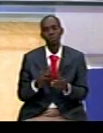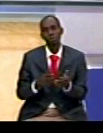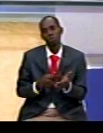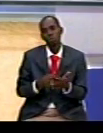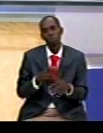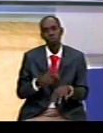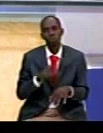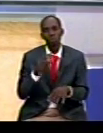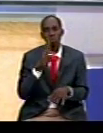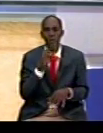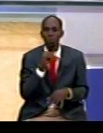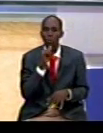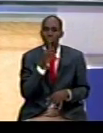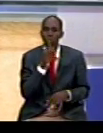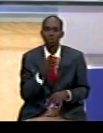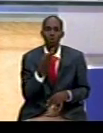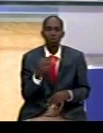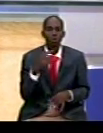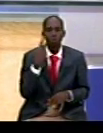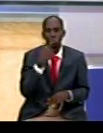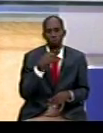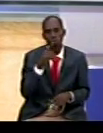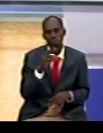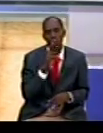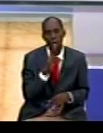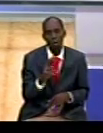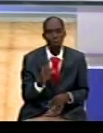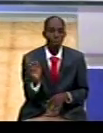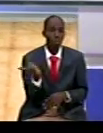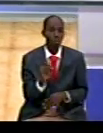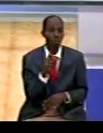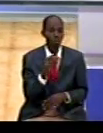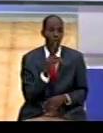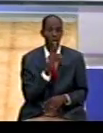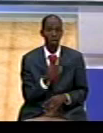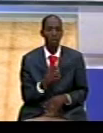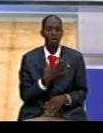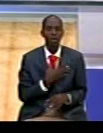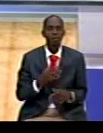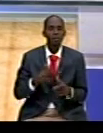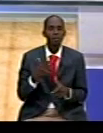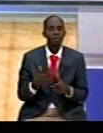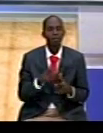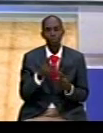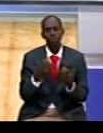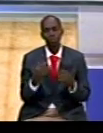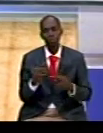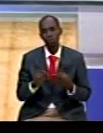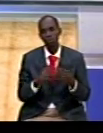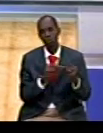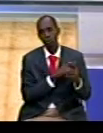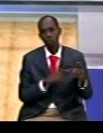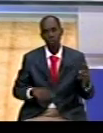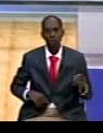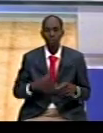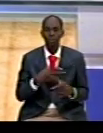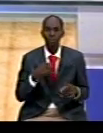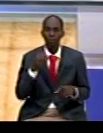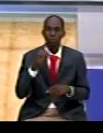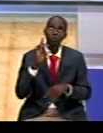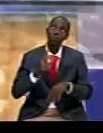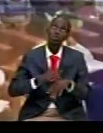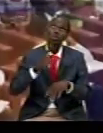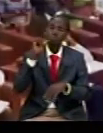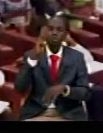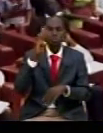not sure of who you are, where you are. And then you come to the Lord and you touch him by